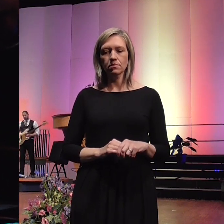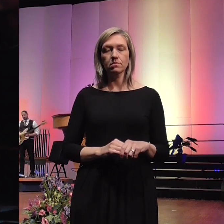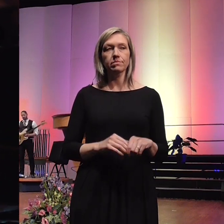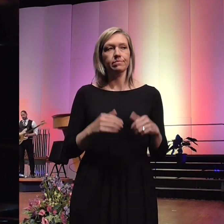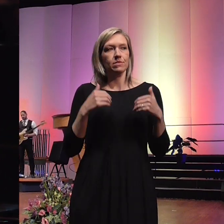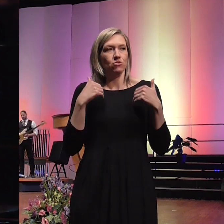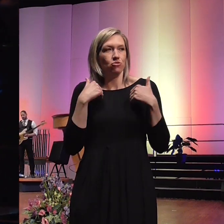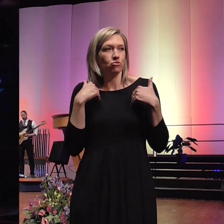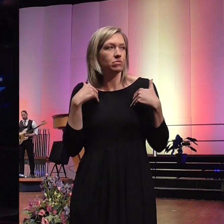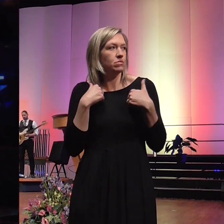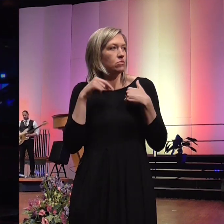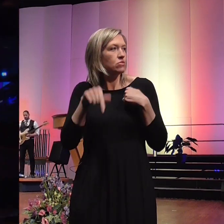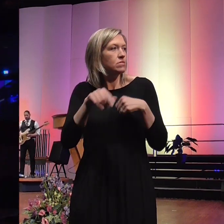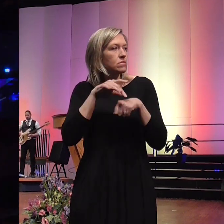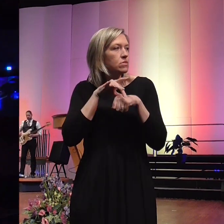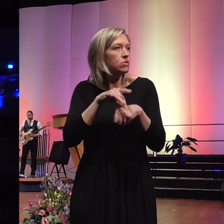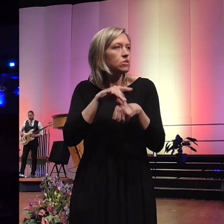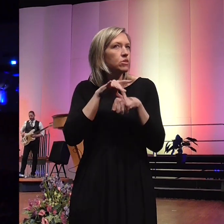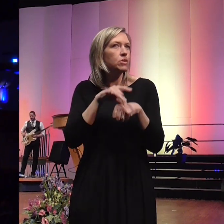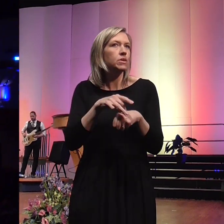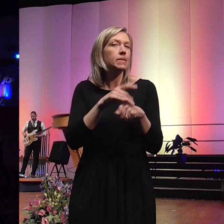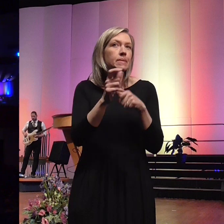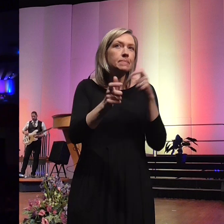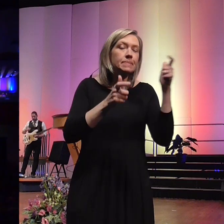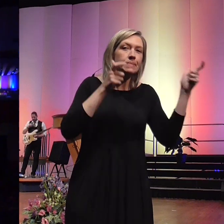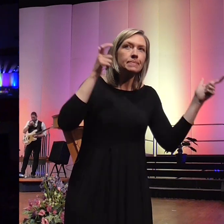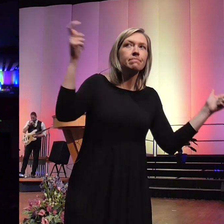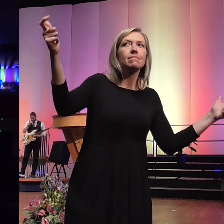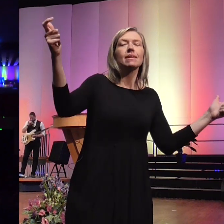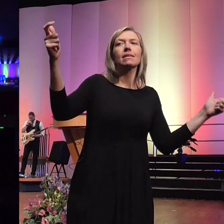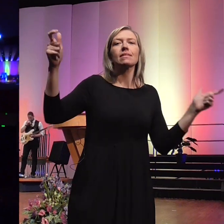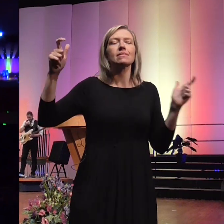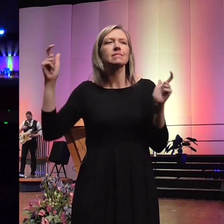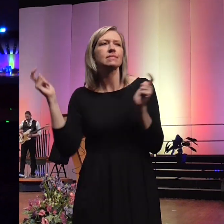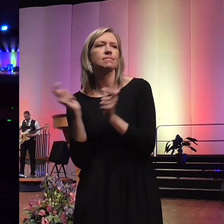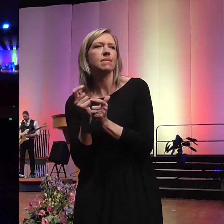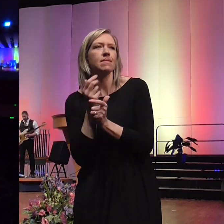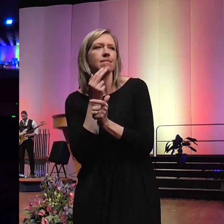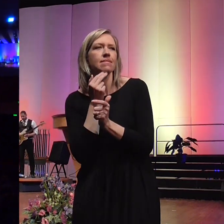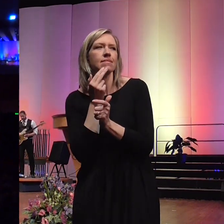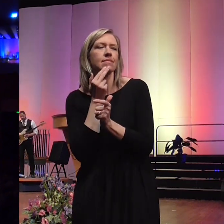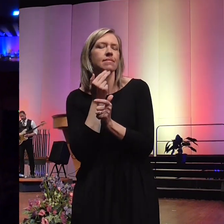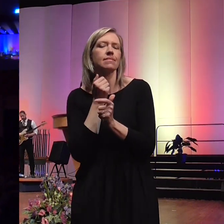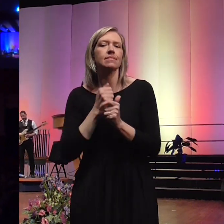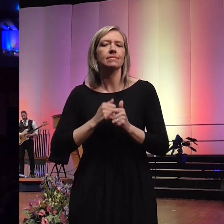The creatures of the earth, big and small,